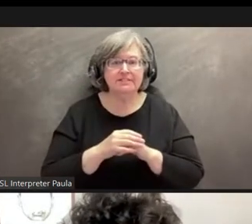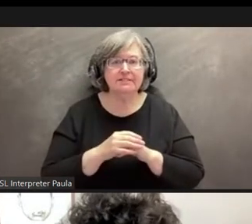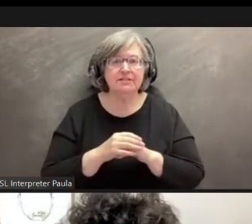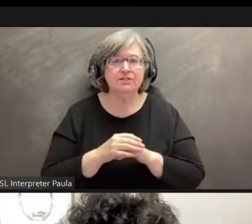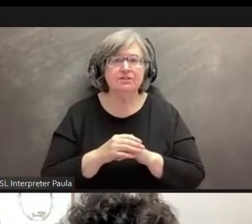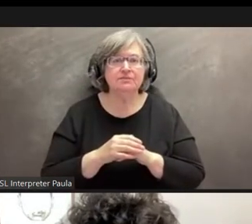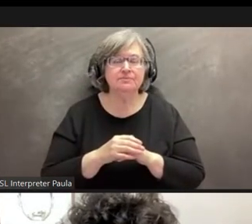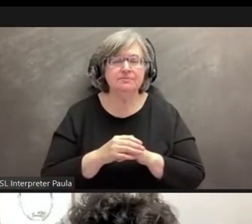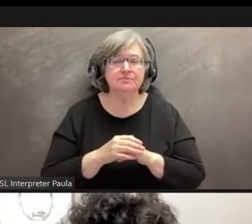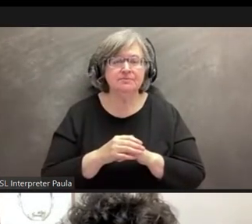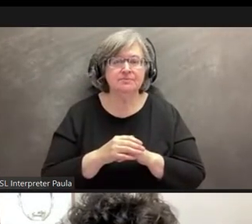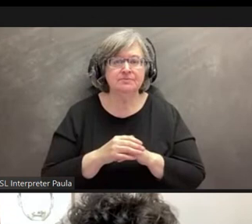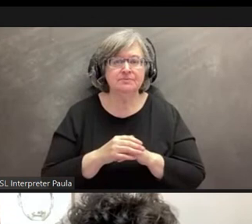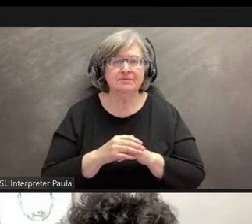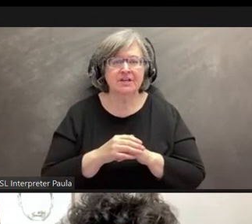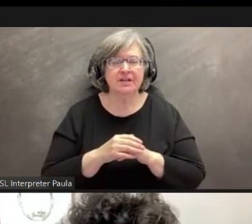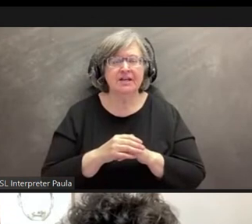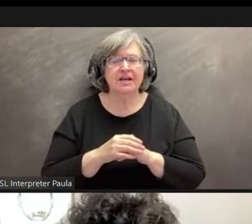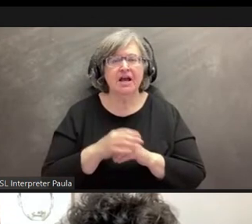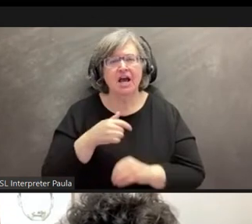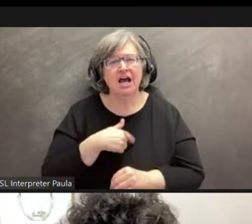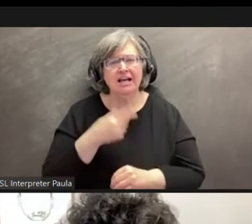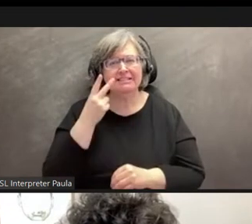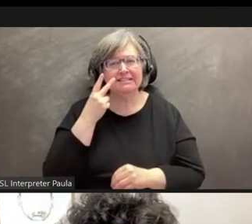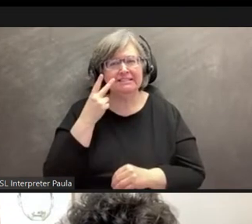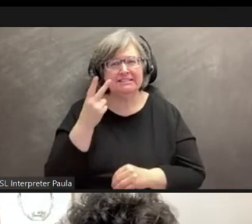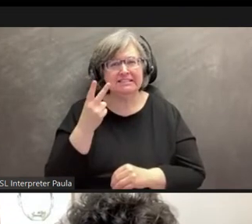and I was seeing that